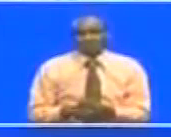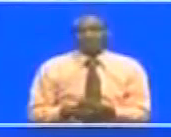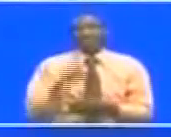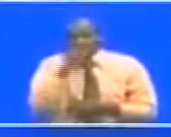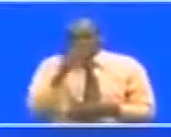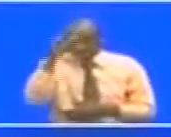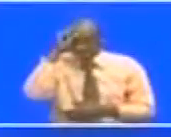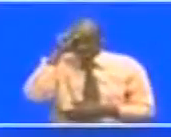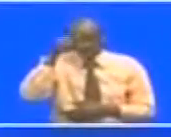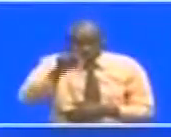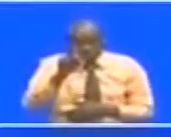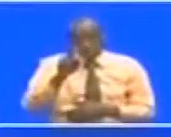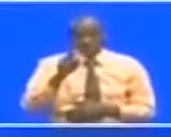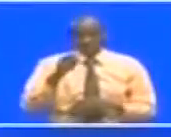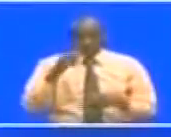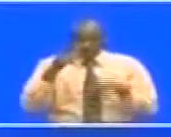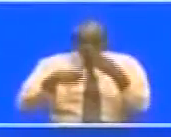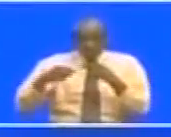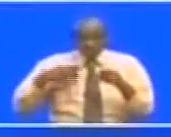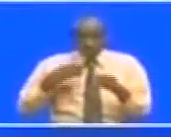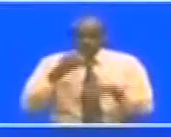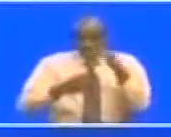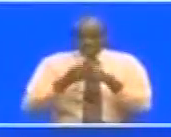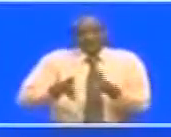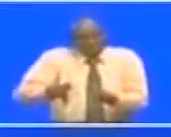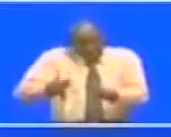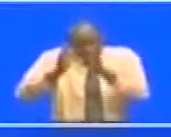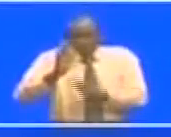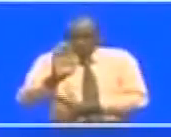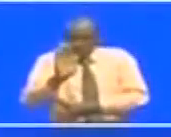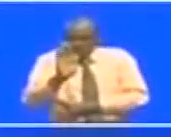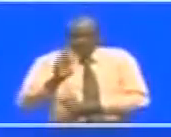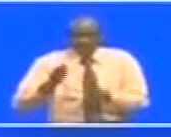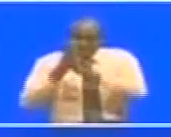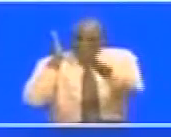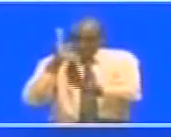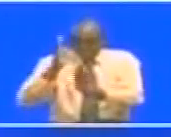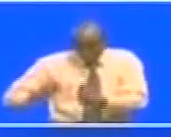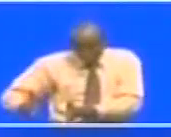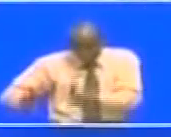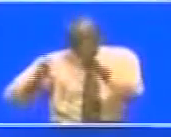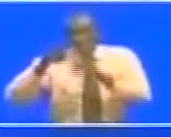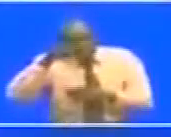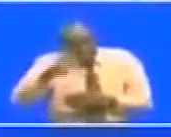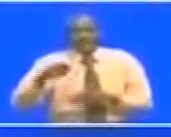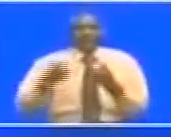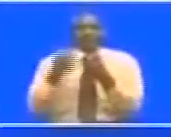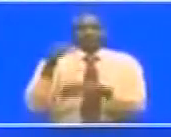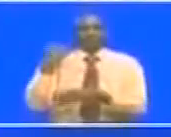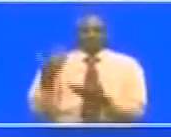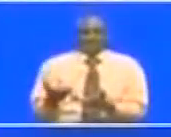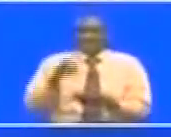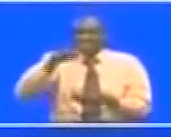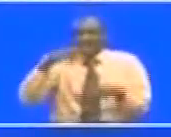Tanzanian government is in the process of constructing a rapid bus transit system in Dar es Salaam, a first of its kind in the region. It